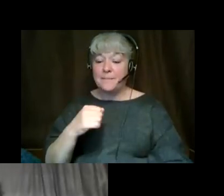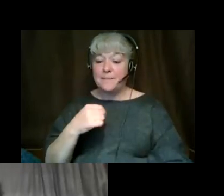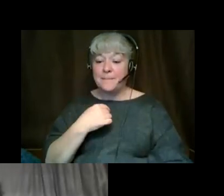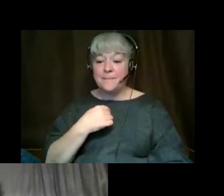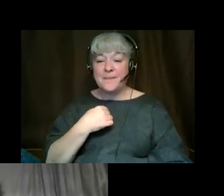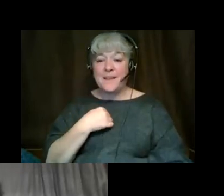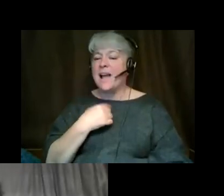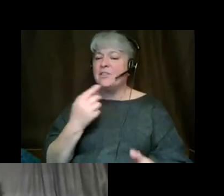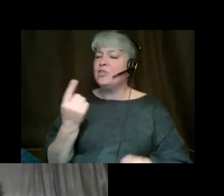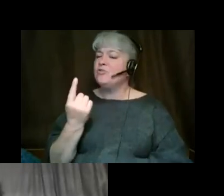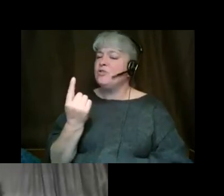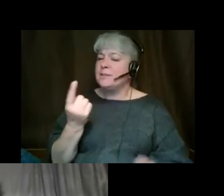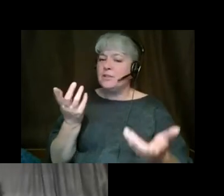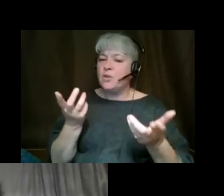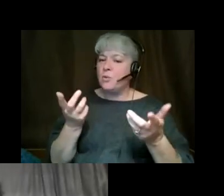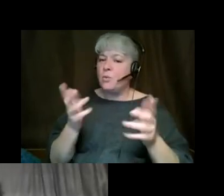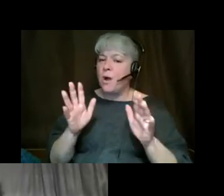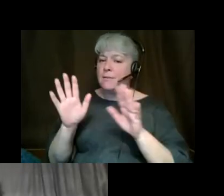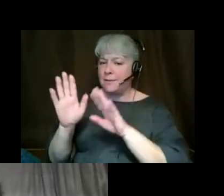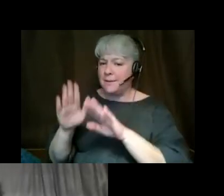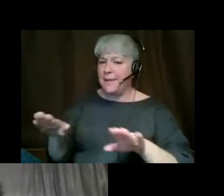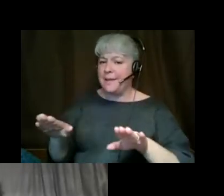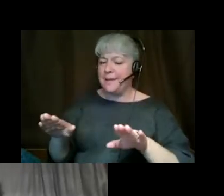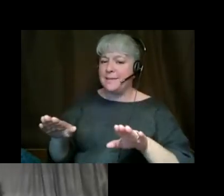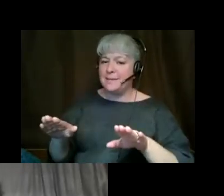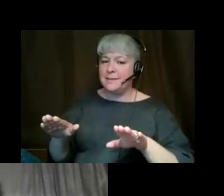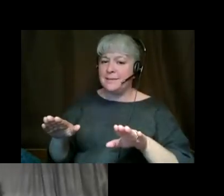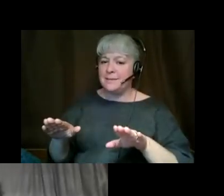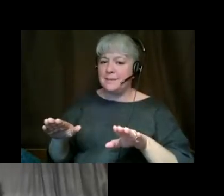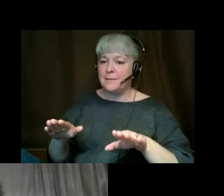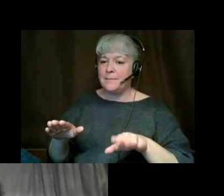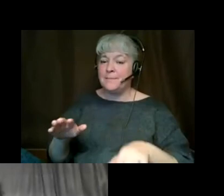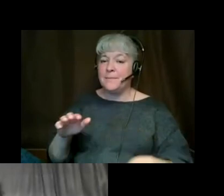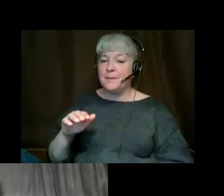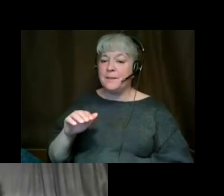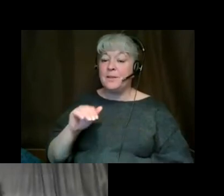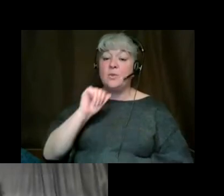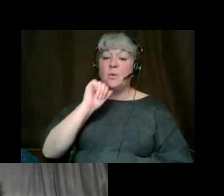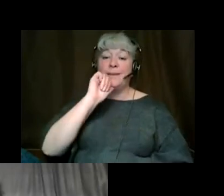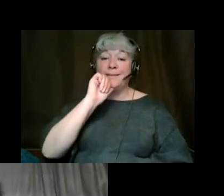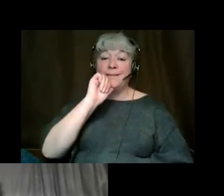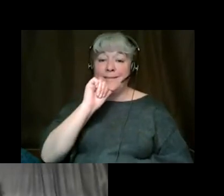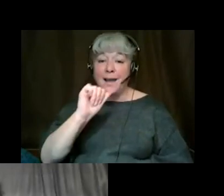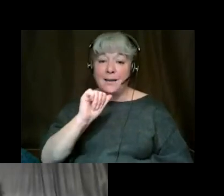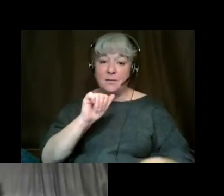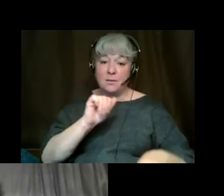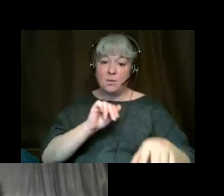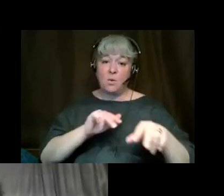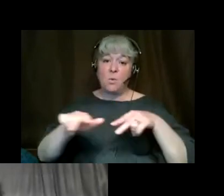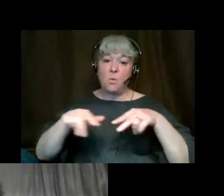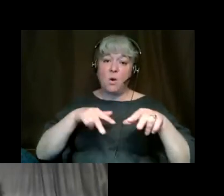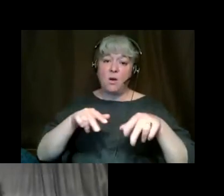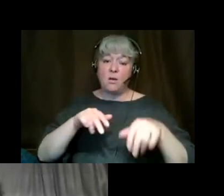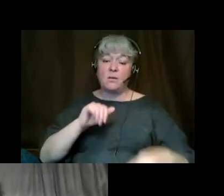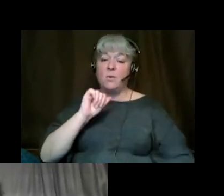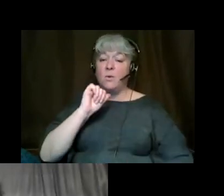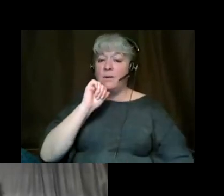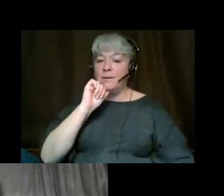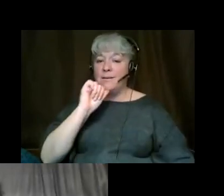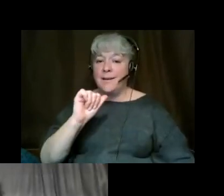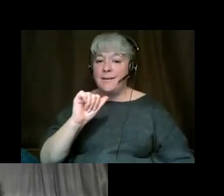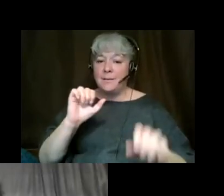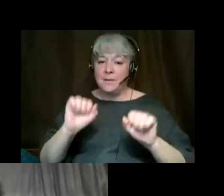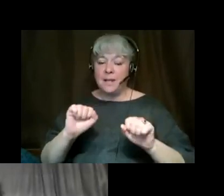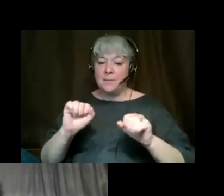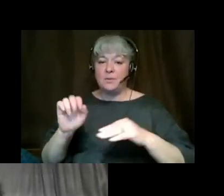don't want kids to not walk or not be able